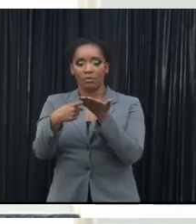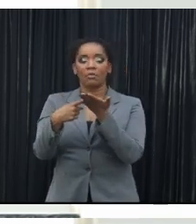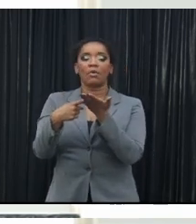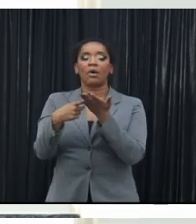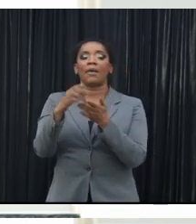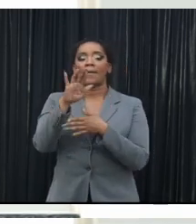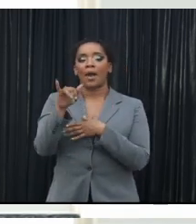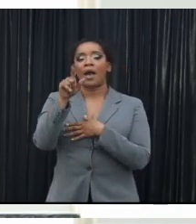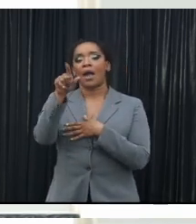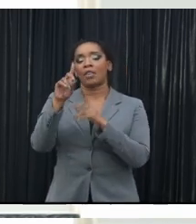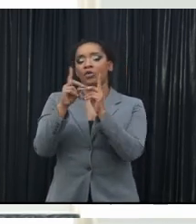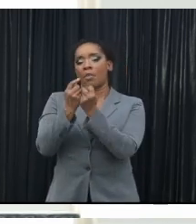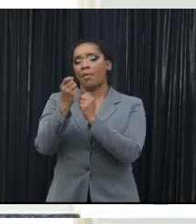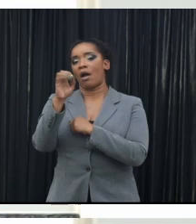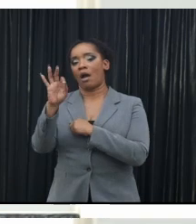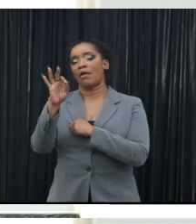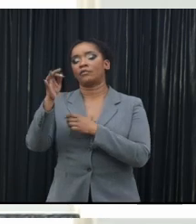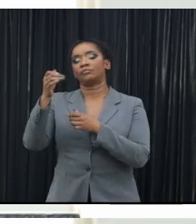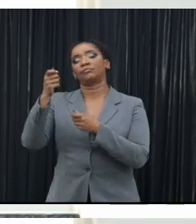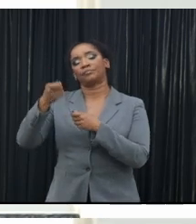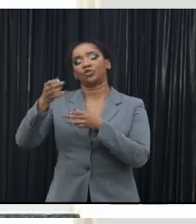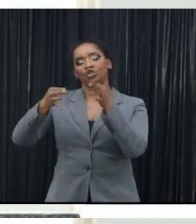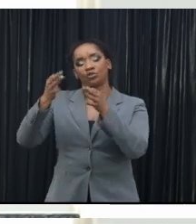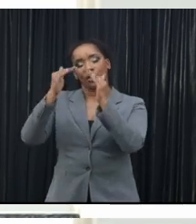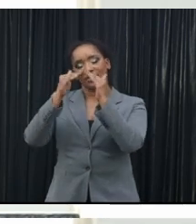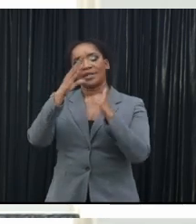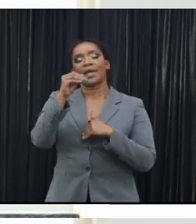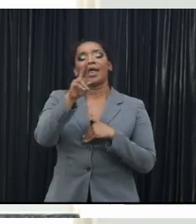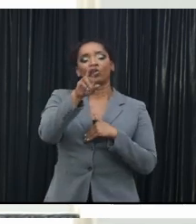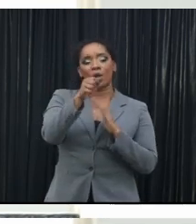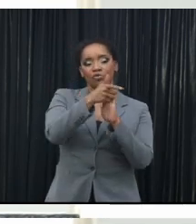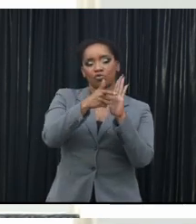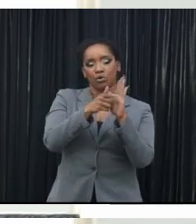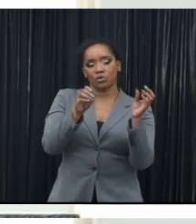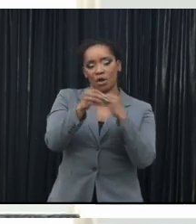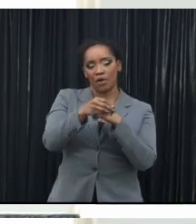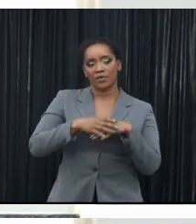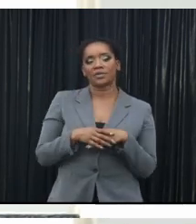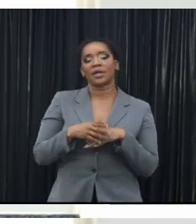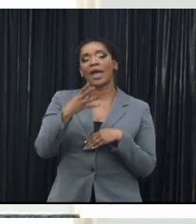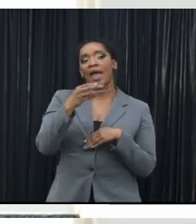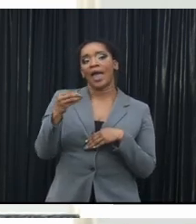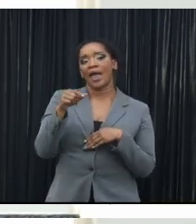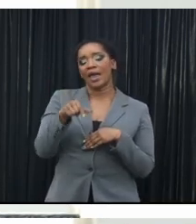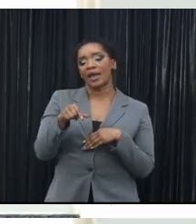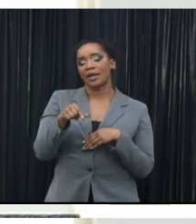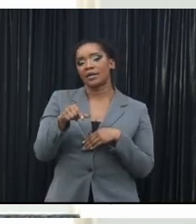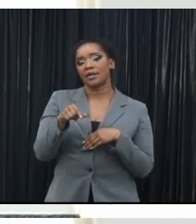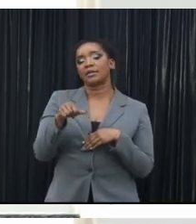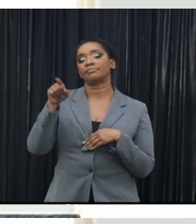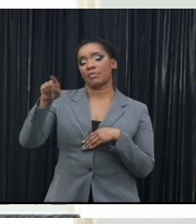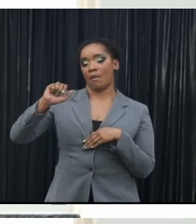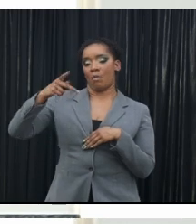with his office, and then with the U.S. Attorney's Office. And it was against an apartment